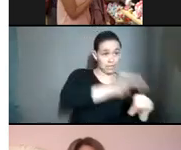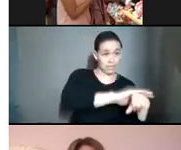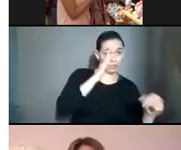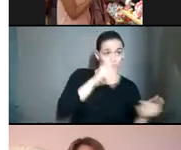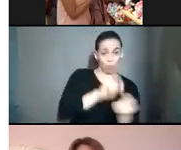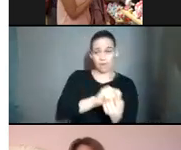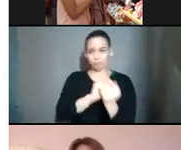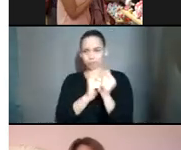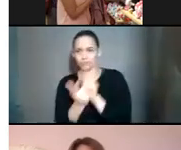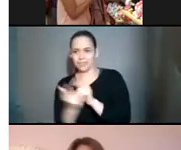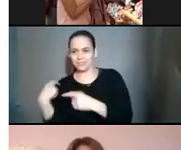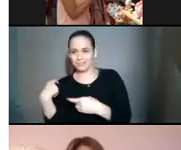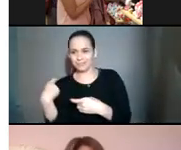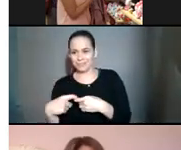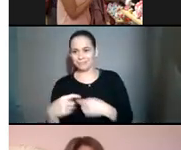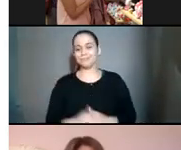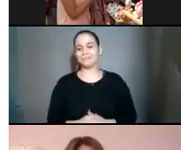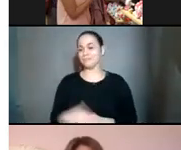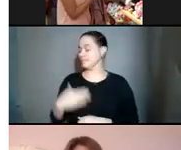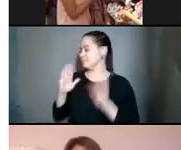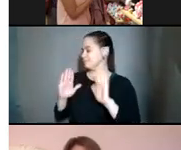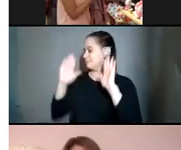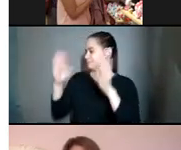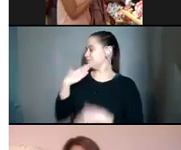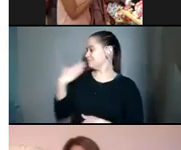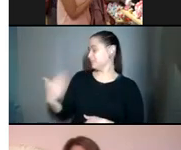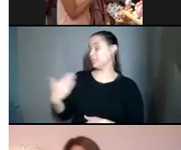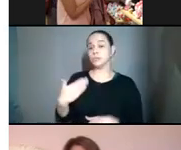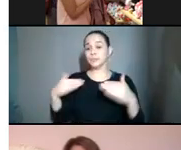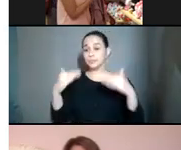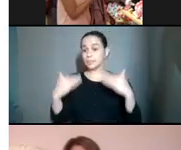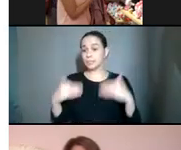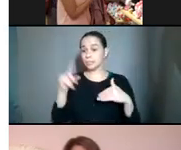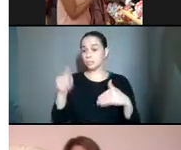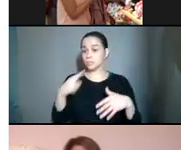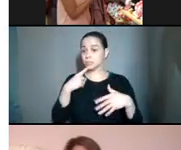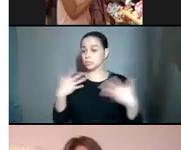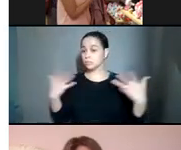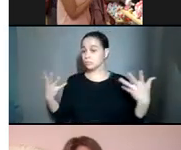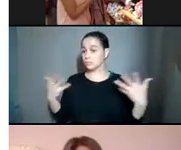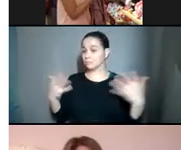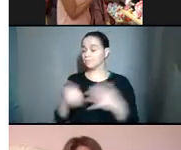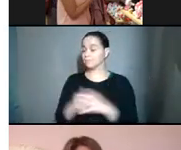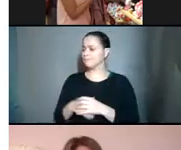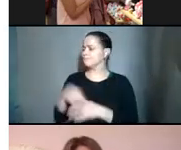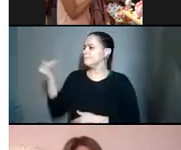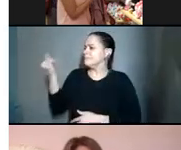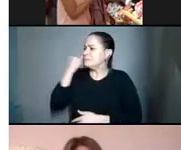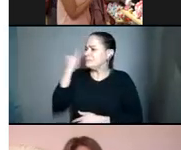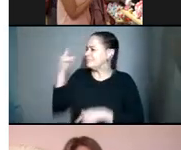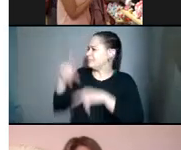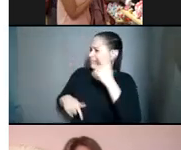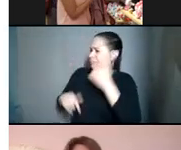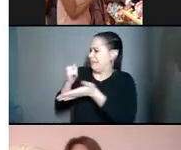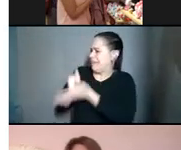Great, thank you. Our next question says, what if I can't help my student with a